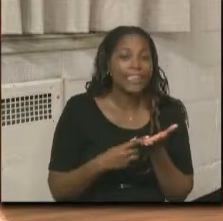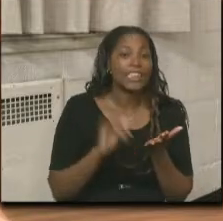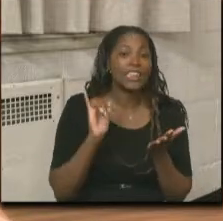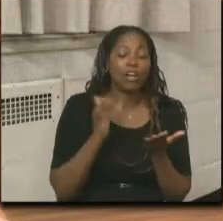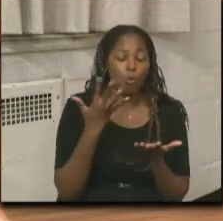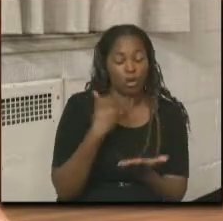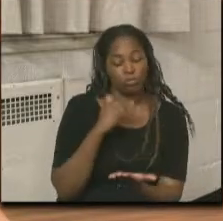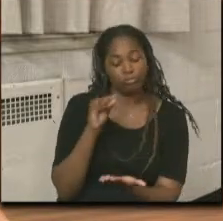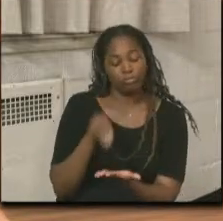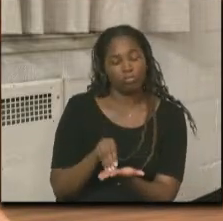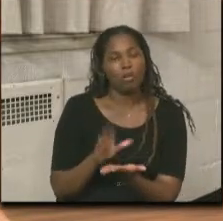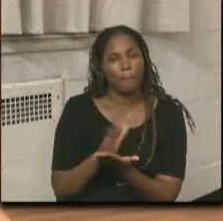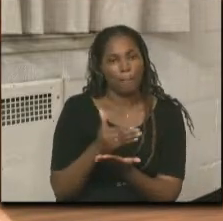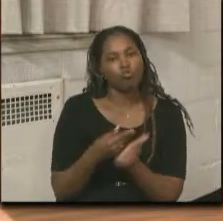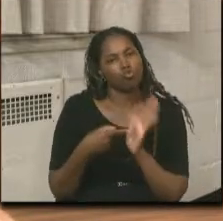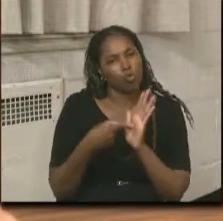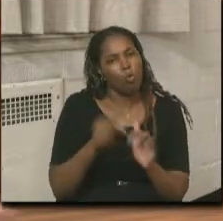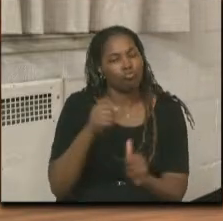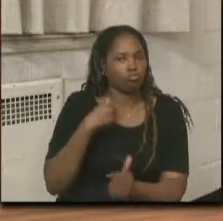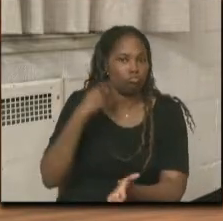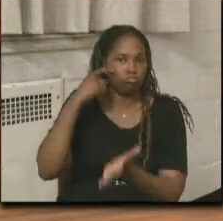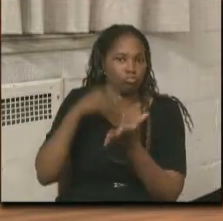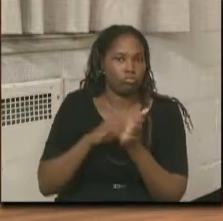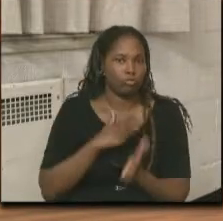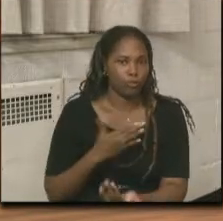the budget is reflective of that.